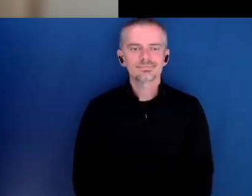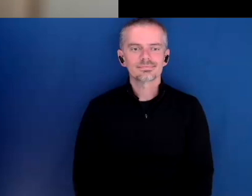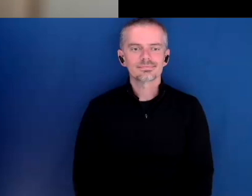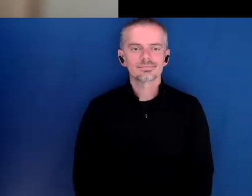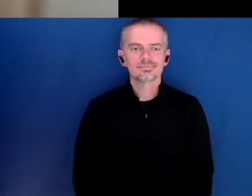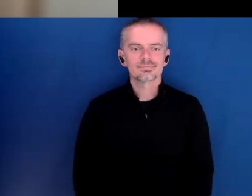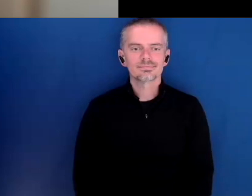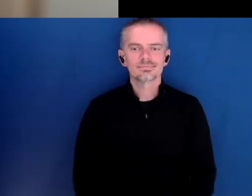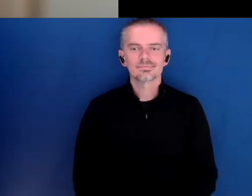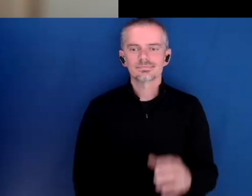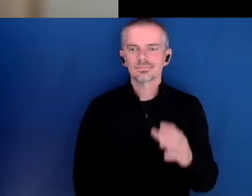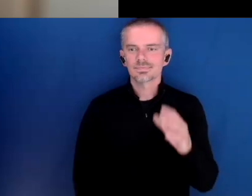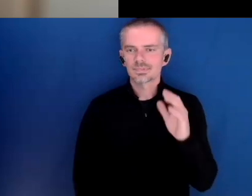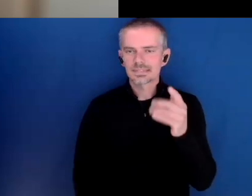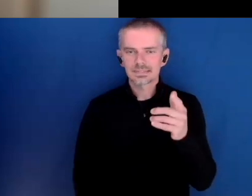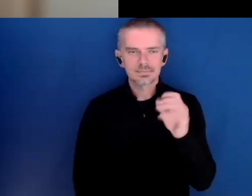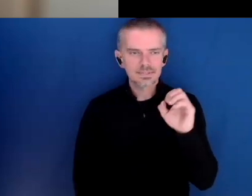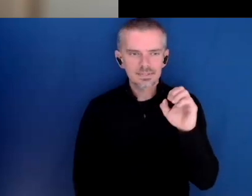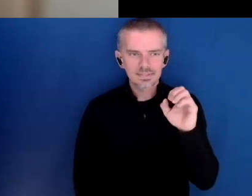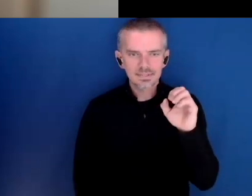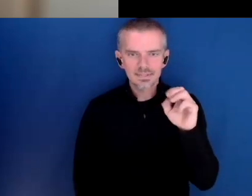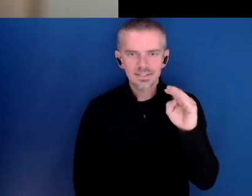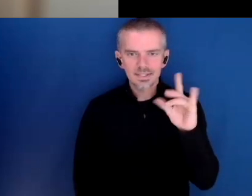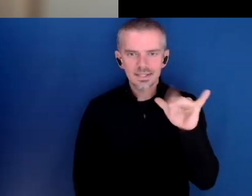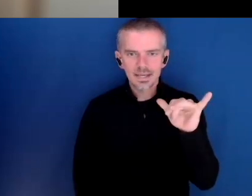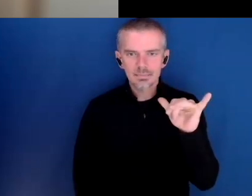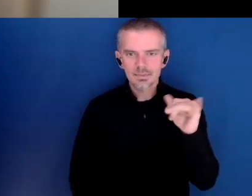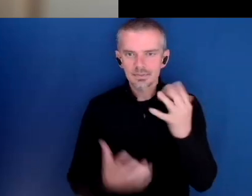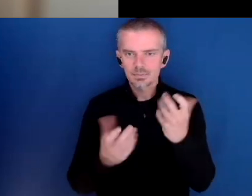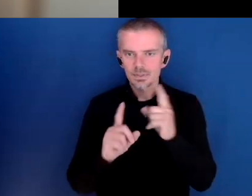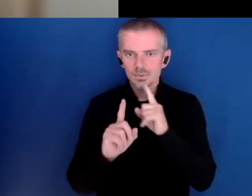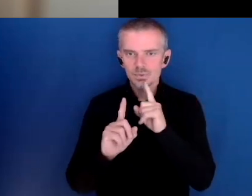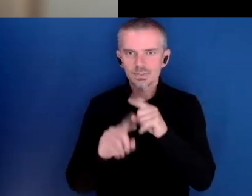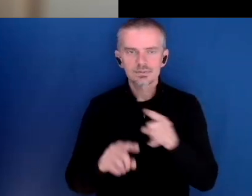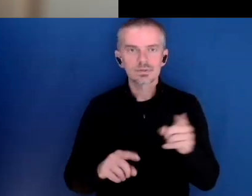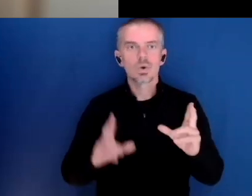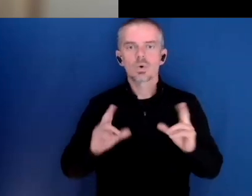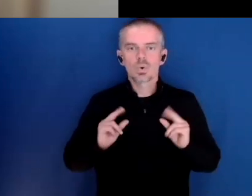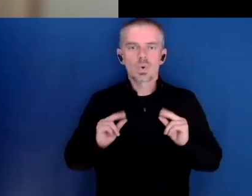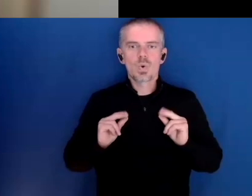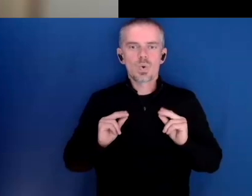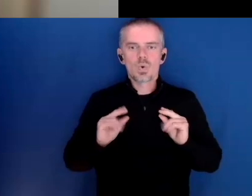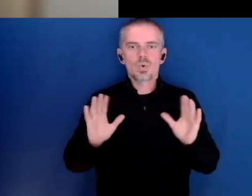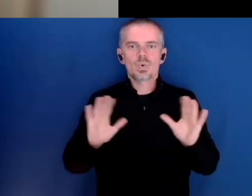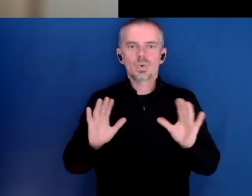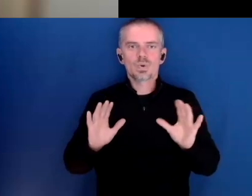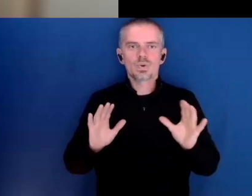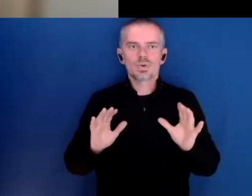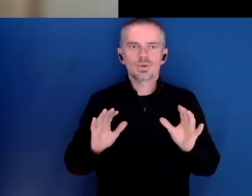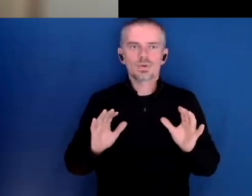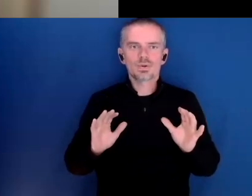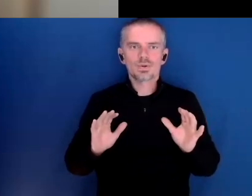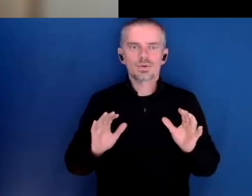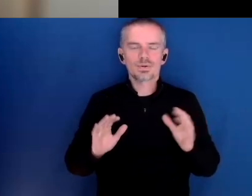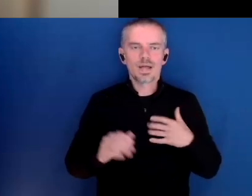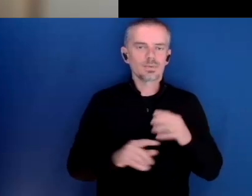So it looks like Emily wants to answer that question. I was going to start, but No, sorry about that. I just was marked that it was answering live. Go